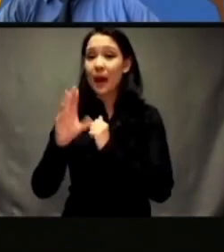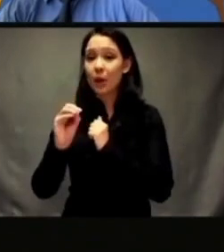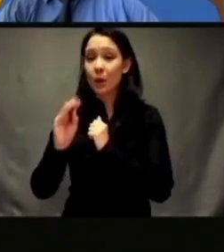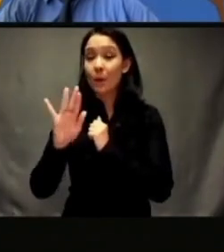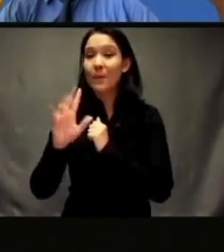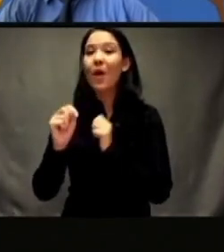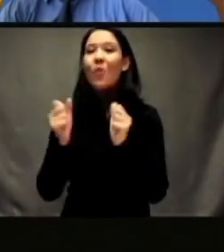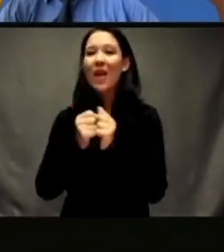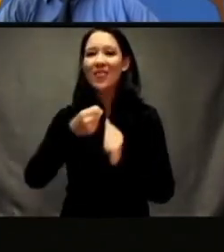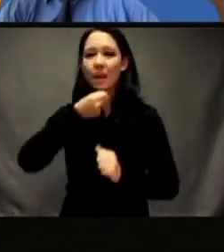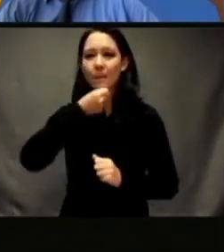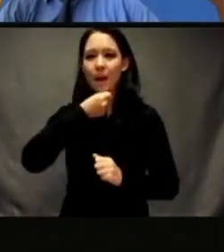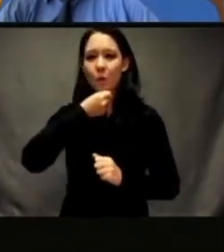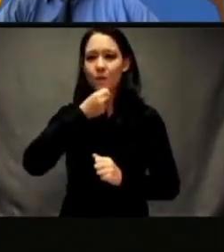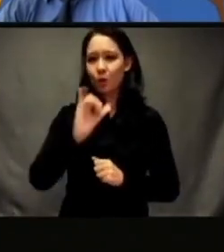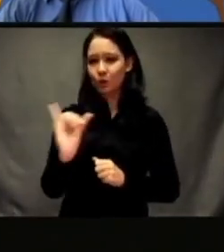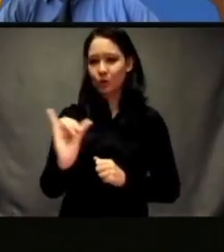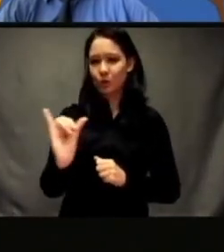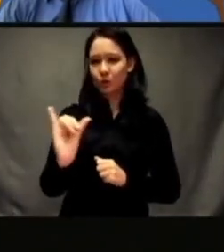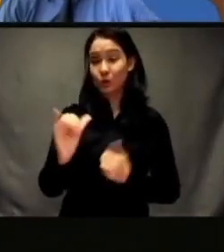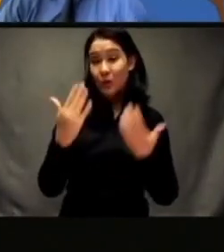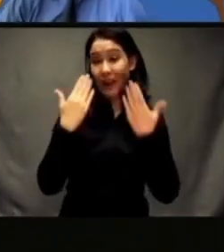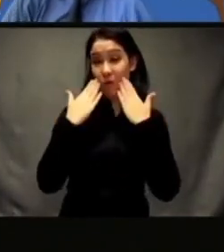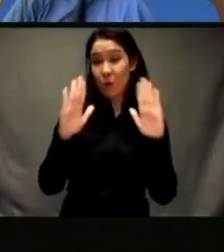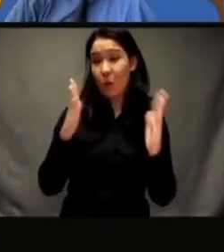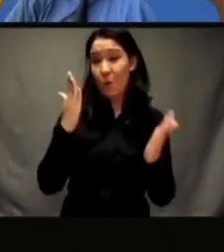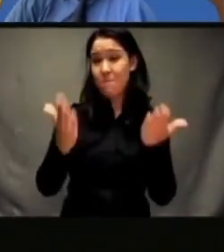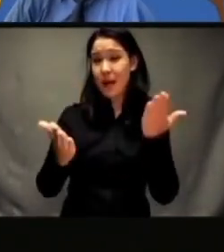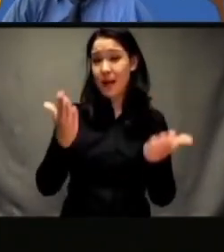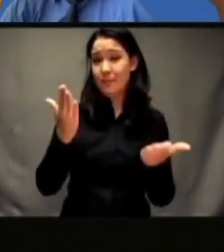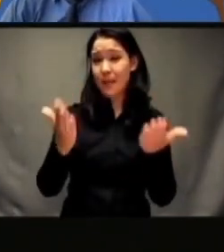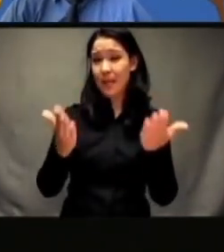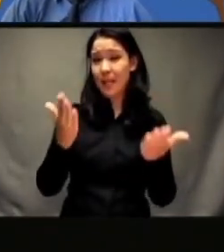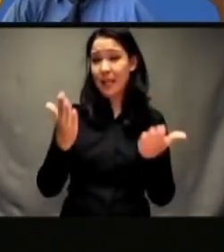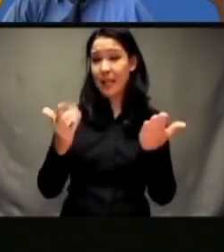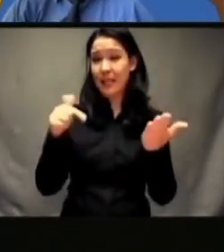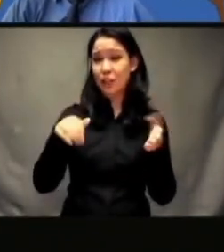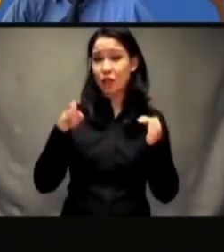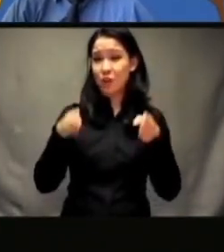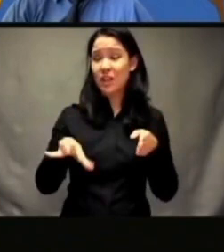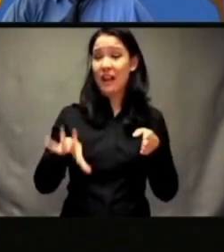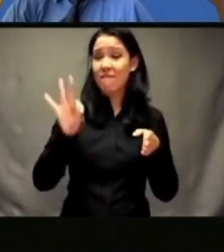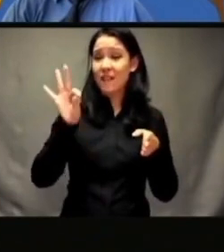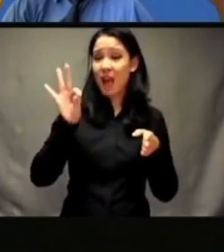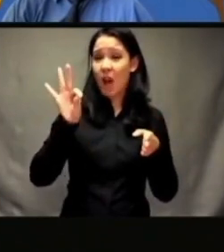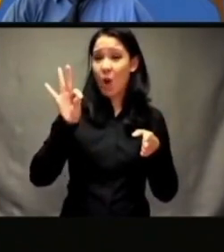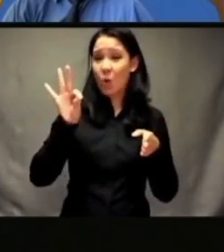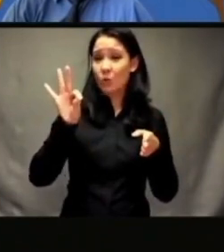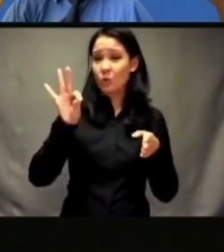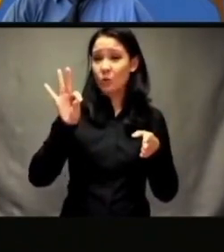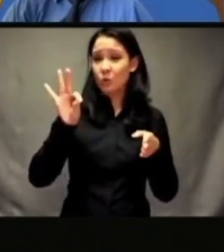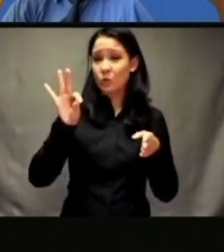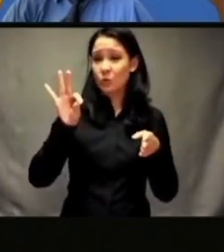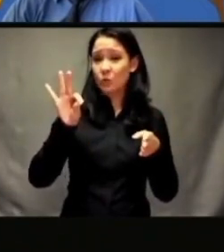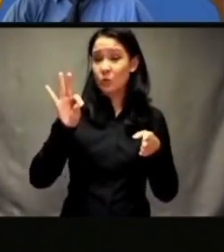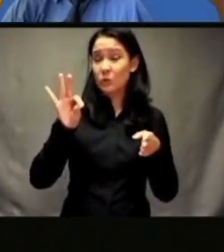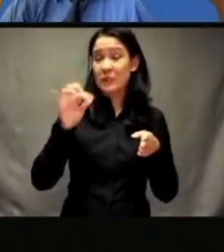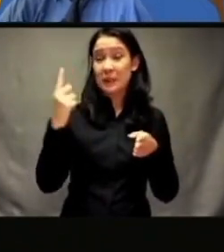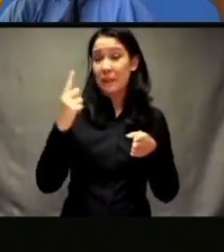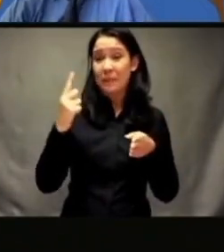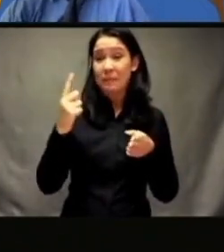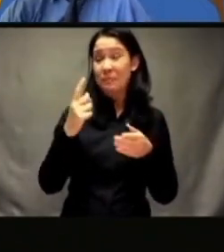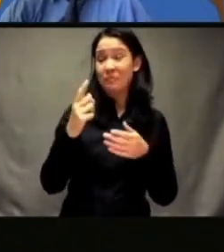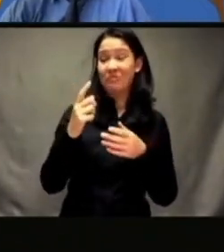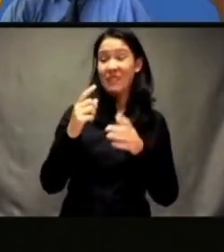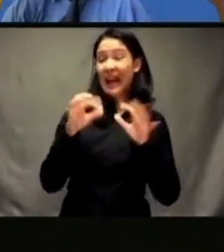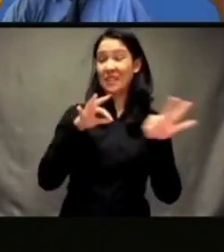microphone. So I don't know, maybe this person found some of the pages that doesn't work, but